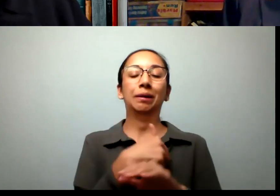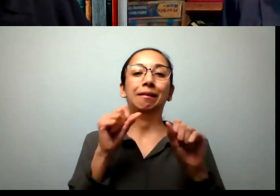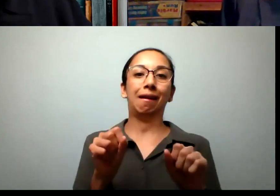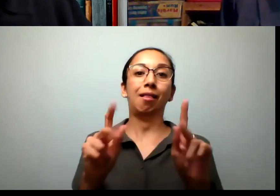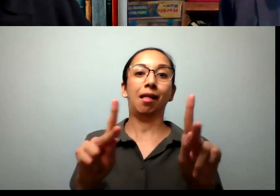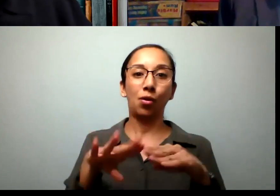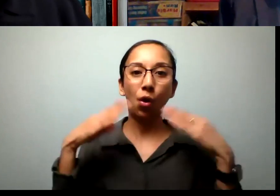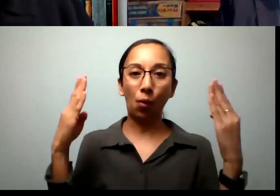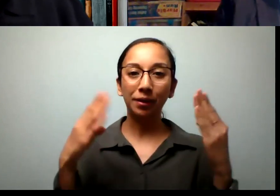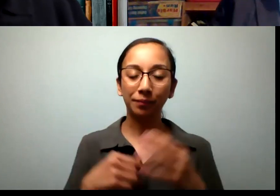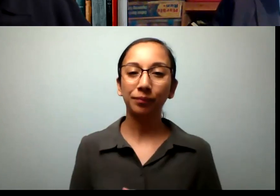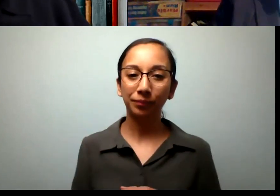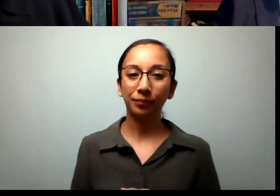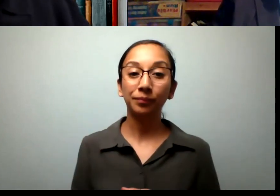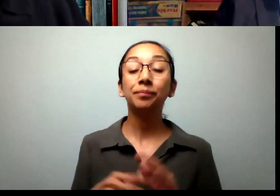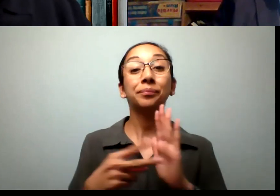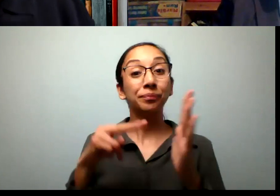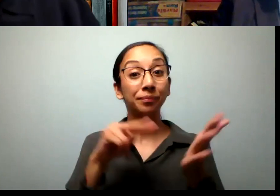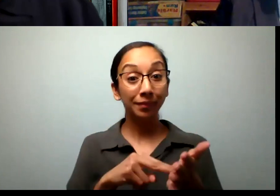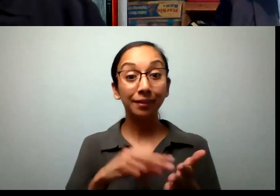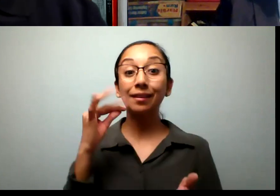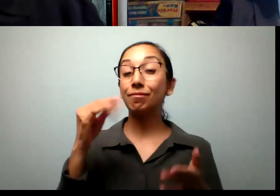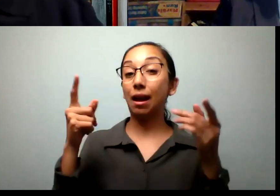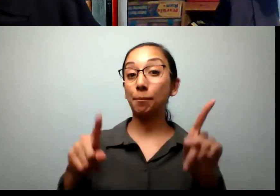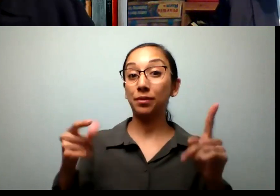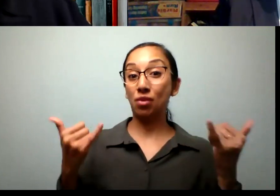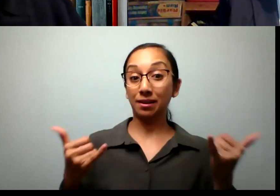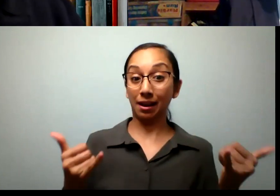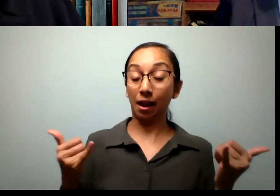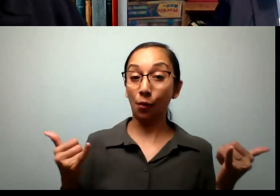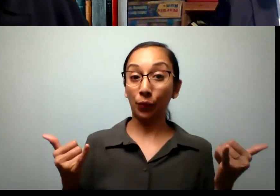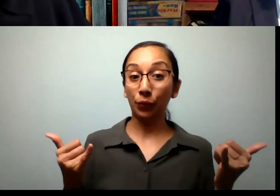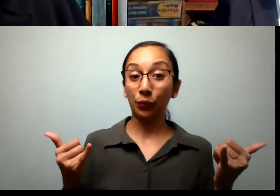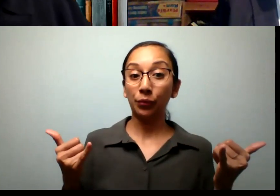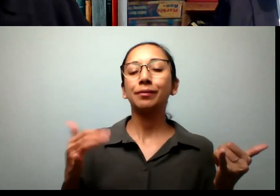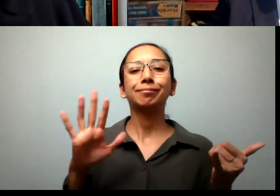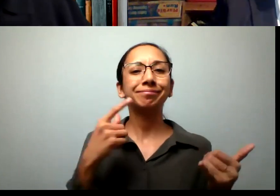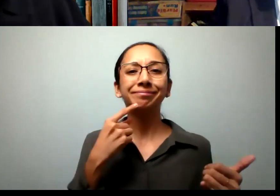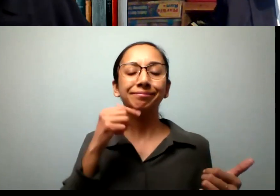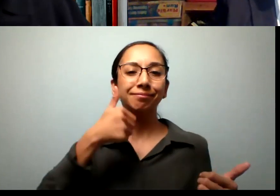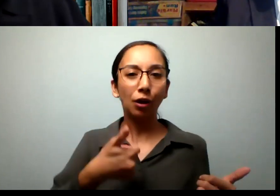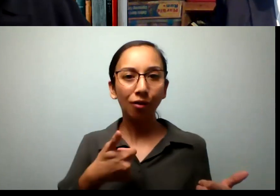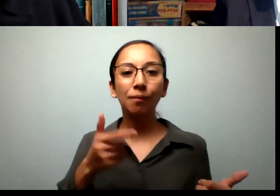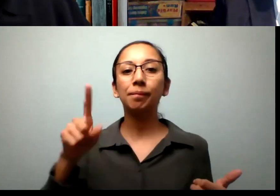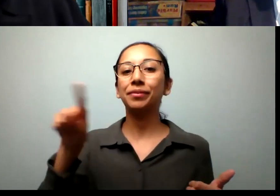to open. So that means that if it happens right now, let's say tomorrow, they said that